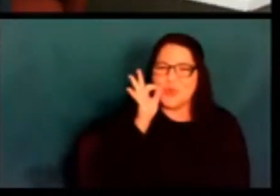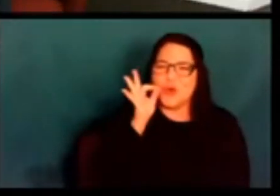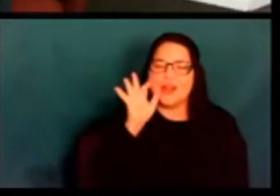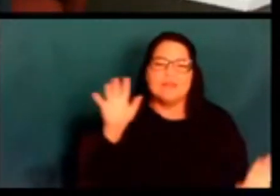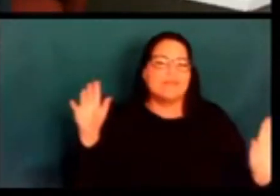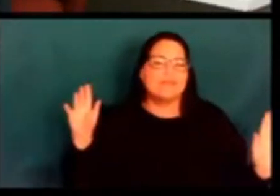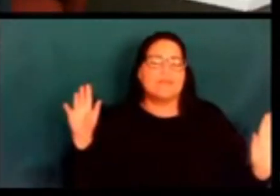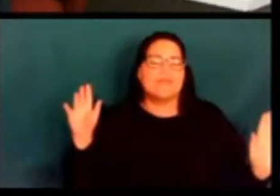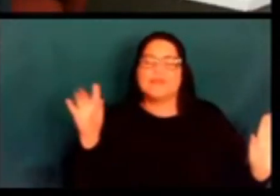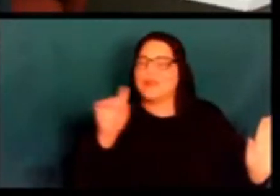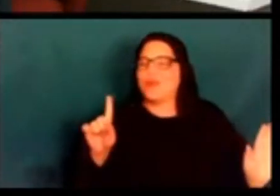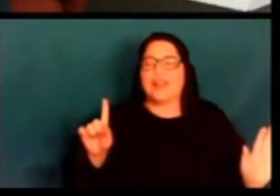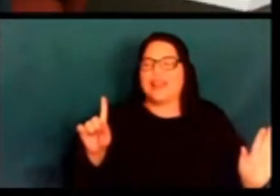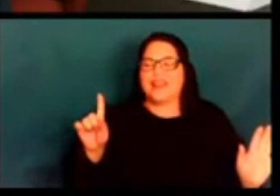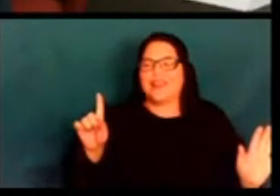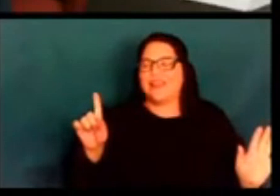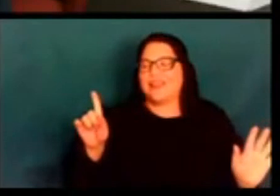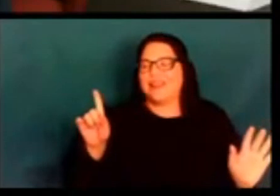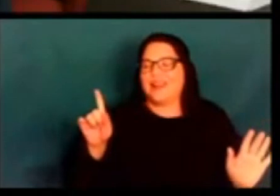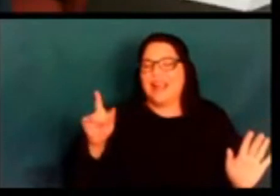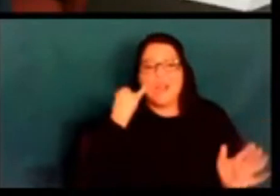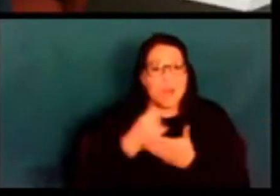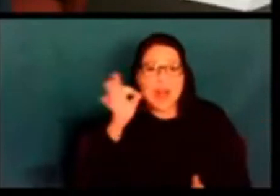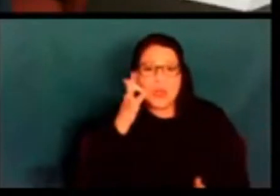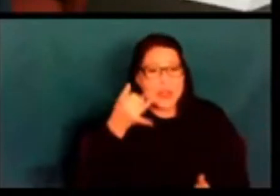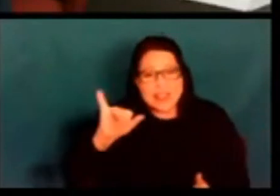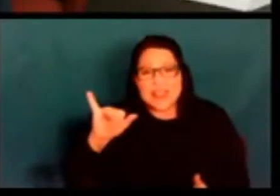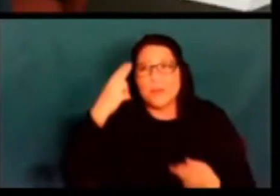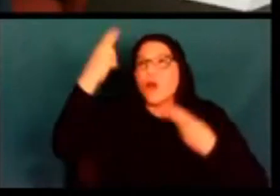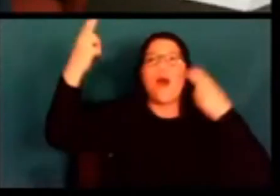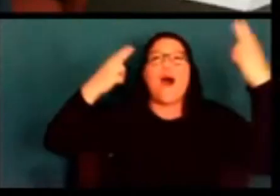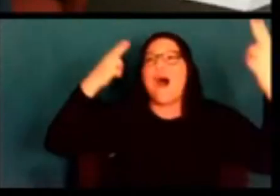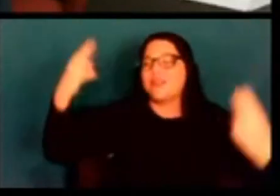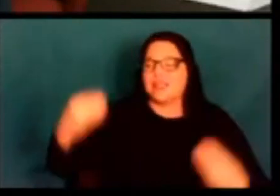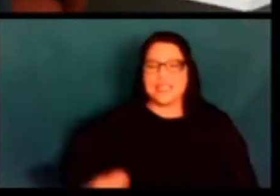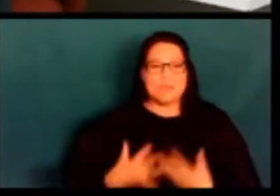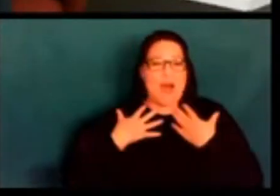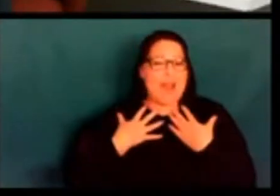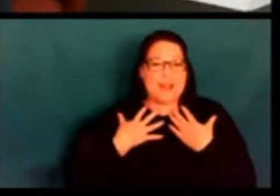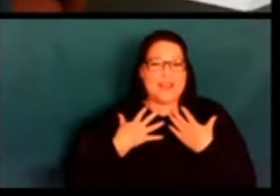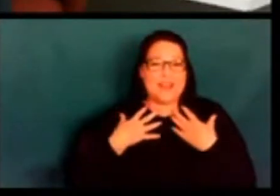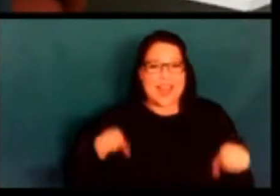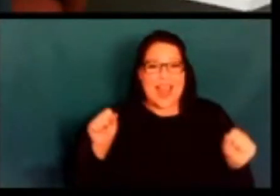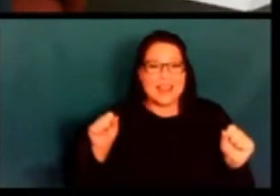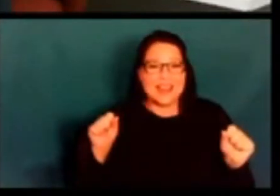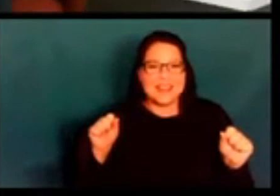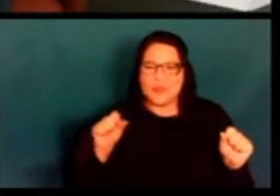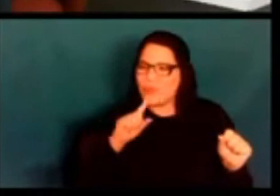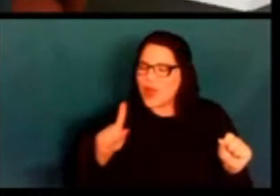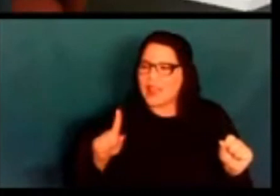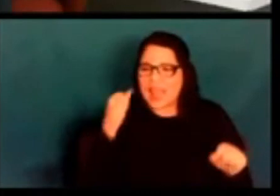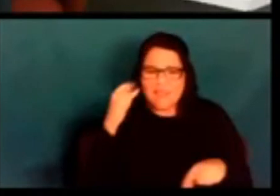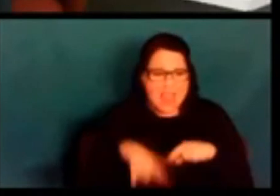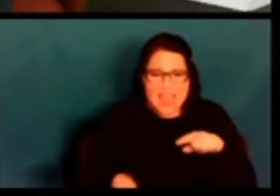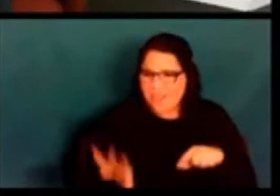I'm really gone. And if I run out of joints, I'm gone. It inspires you both ways. You know, you get certain inspiration when you can't find a